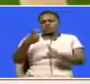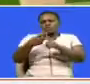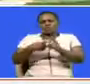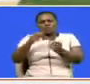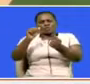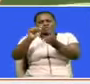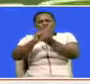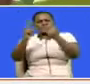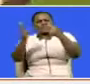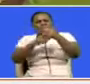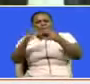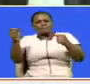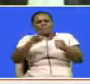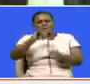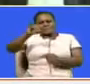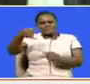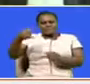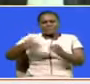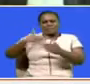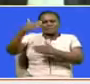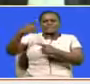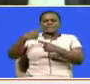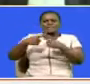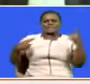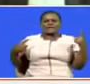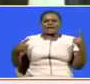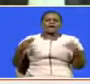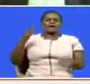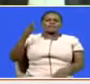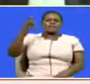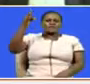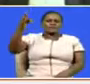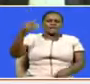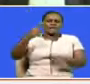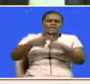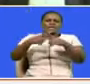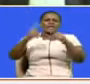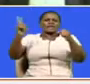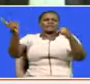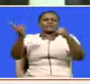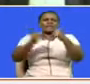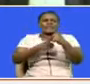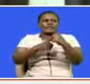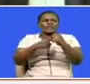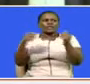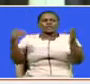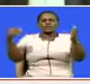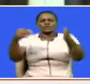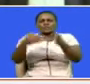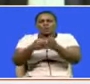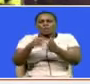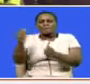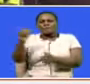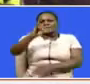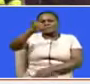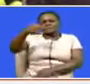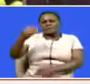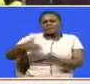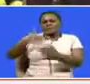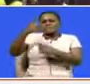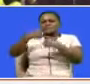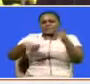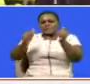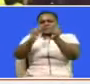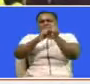tarehe 17 Januari mwaka ujao, huku hatima yao ya miaka 6 ikifika kikomo Januari mwaka ujao